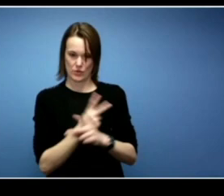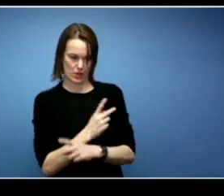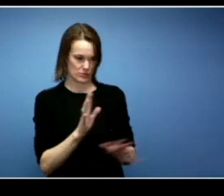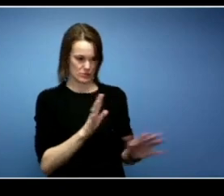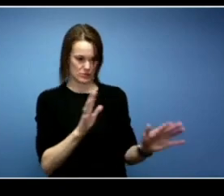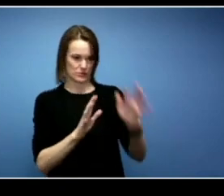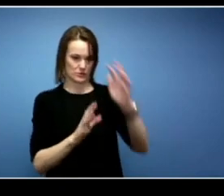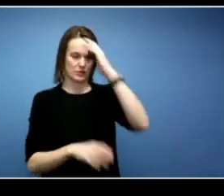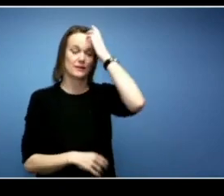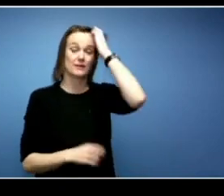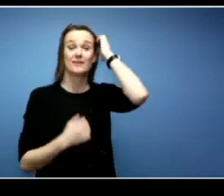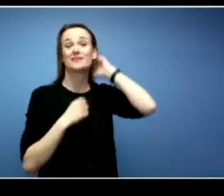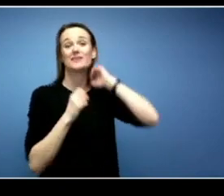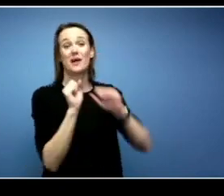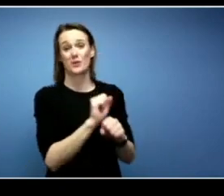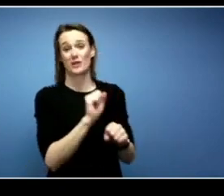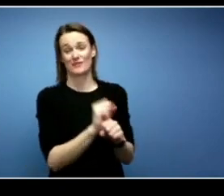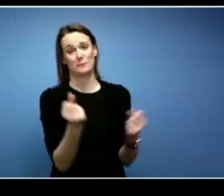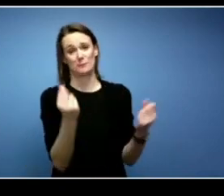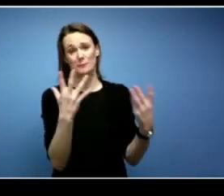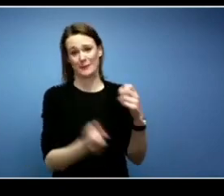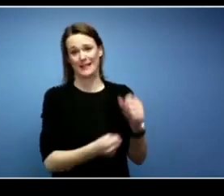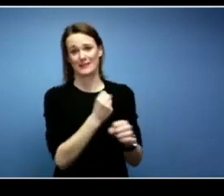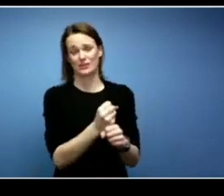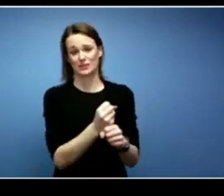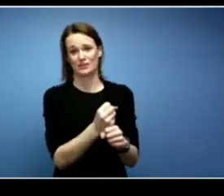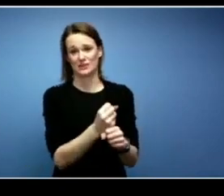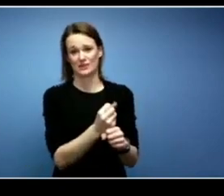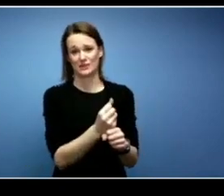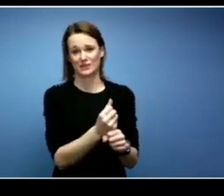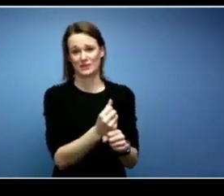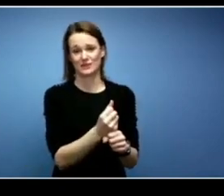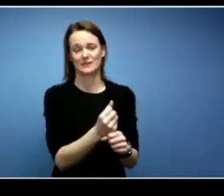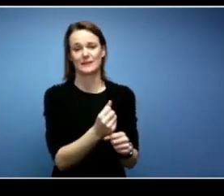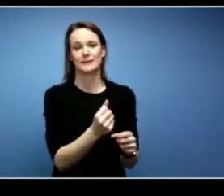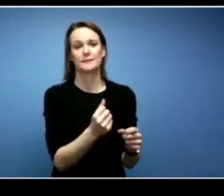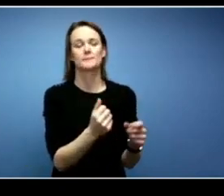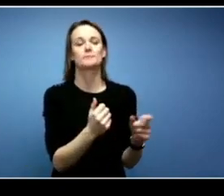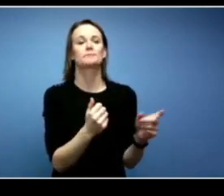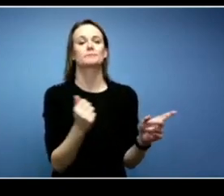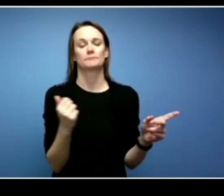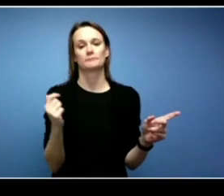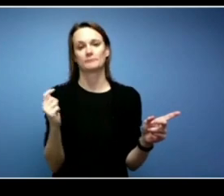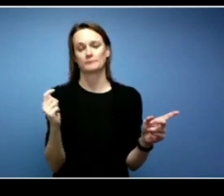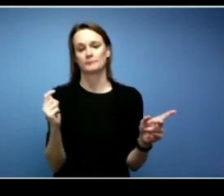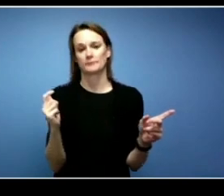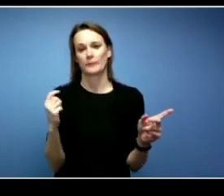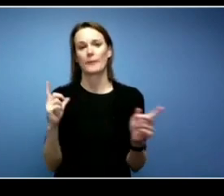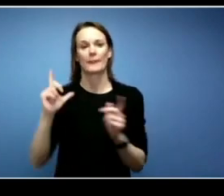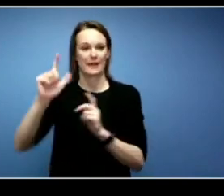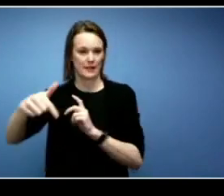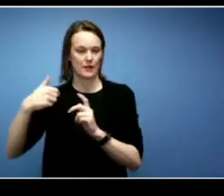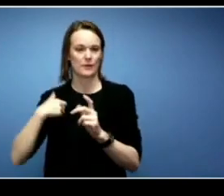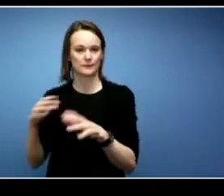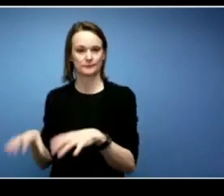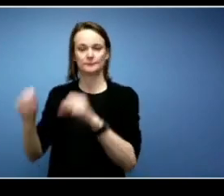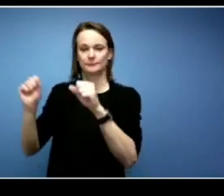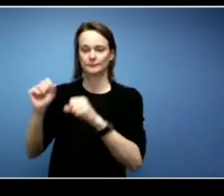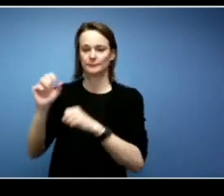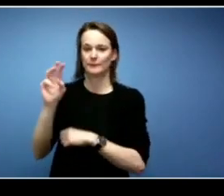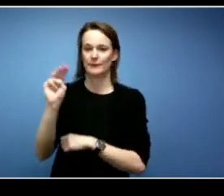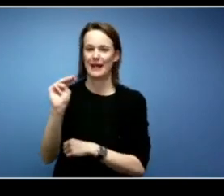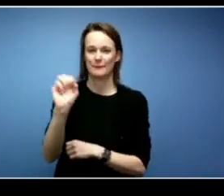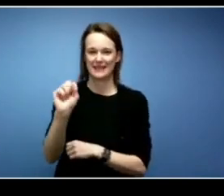the field for several years, I did end up completing my degree with psychology through Mount St.